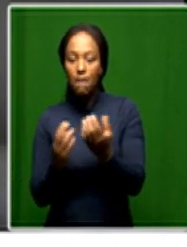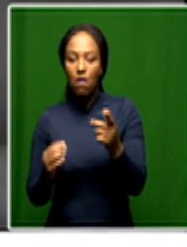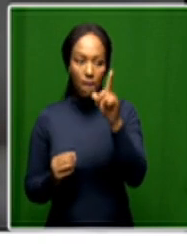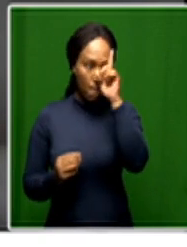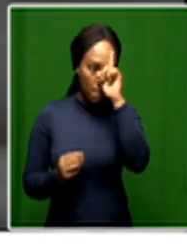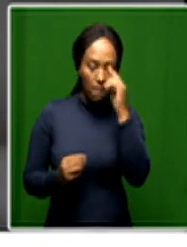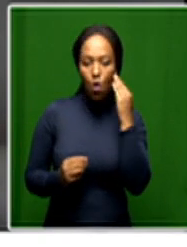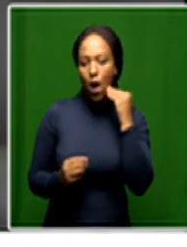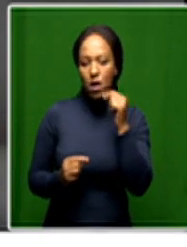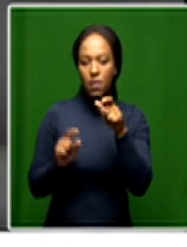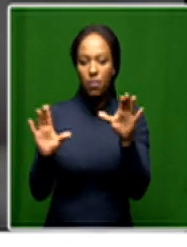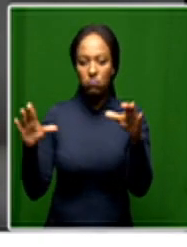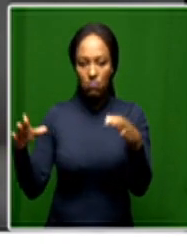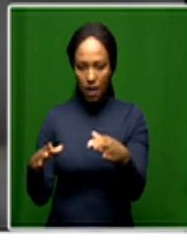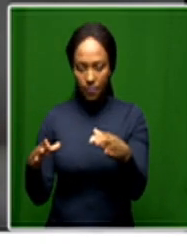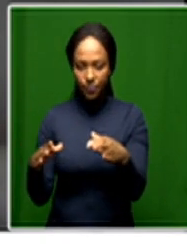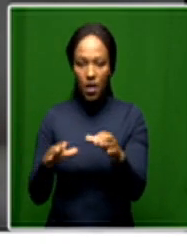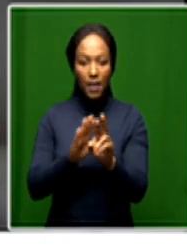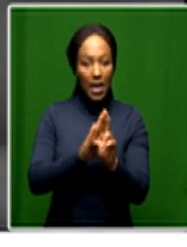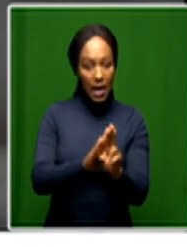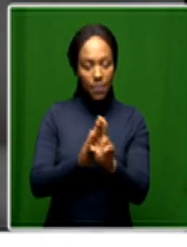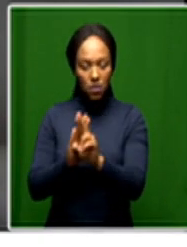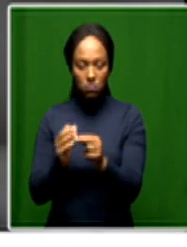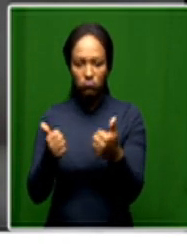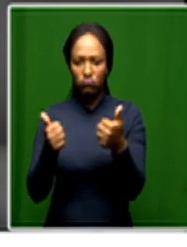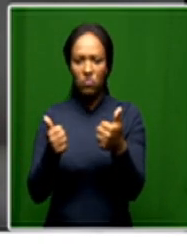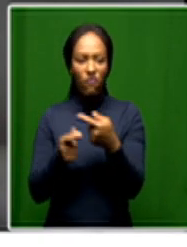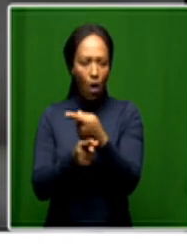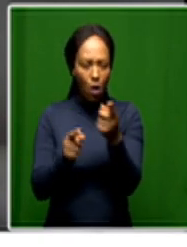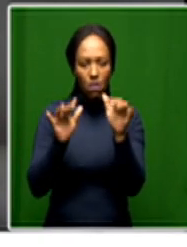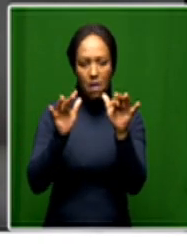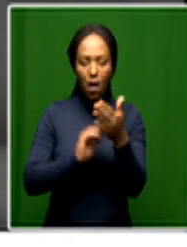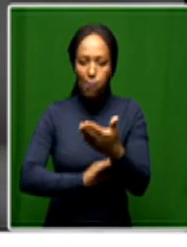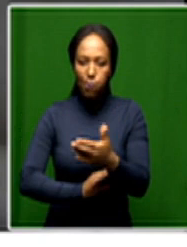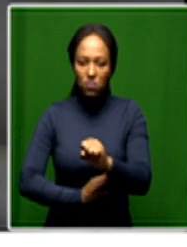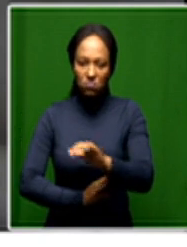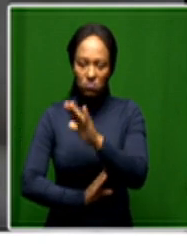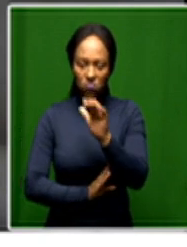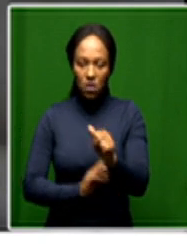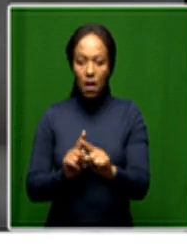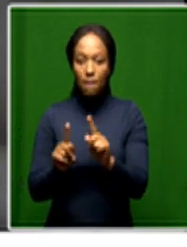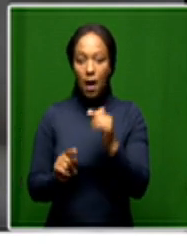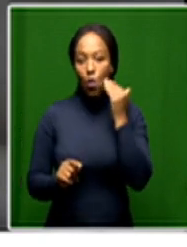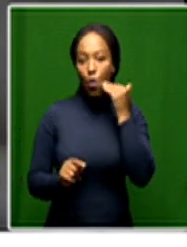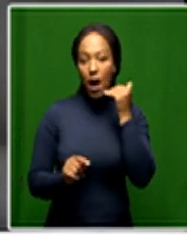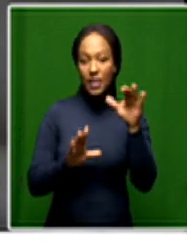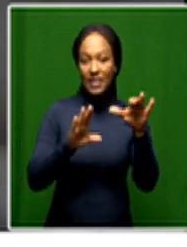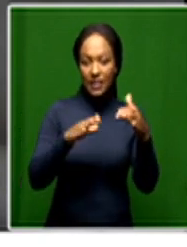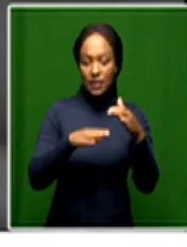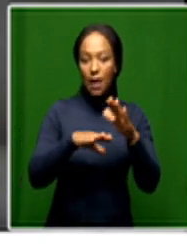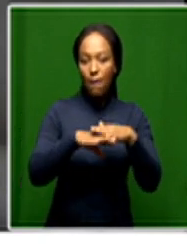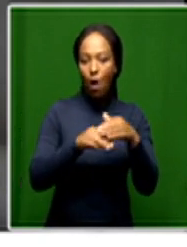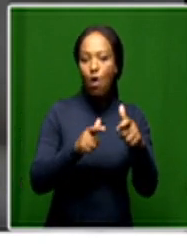black. And that's sort of representative of the general population, but the whites are definitely